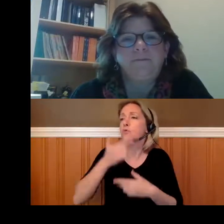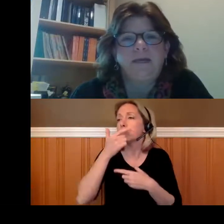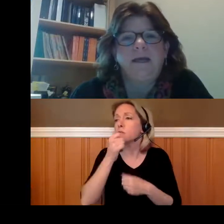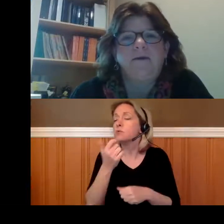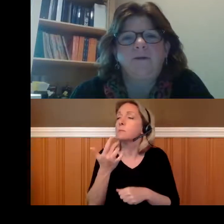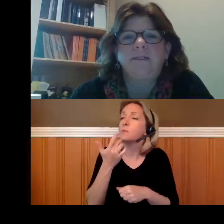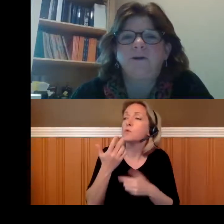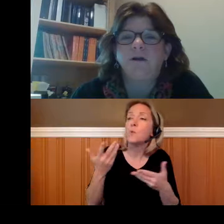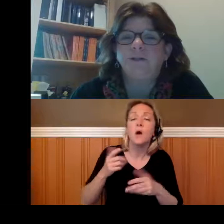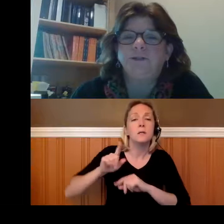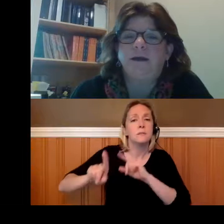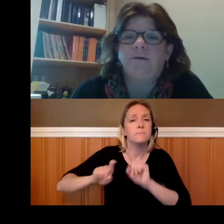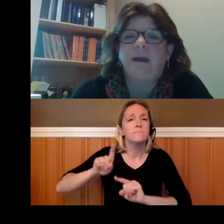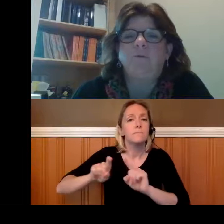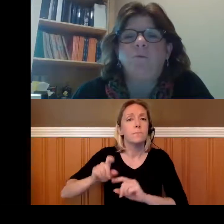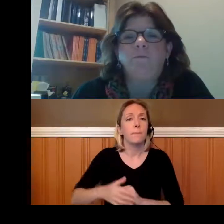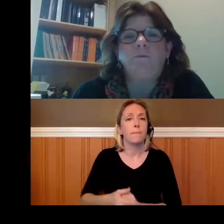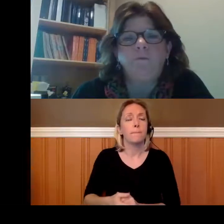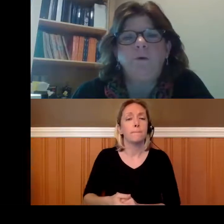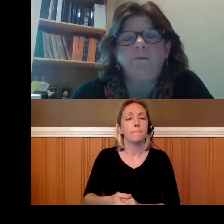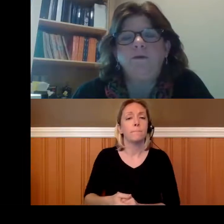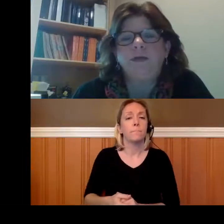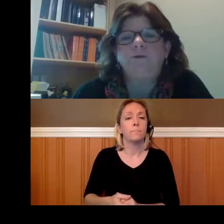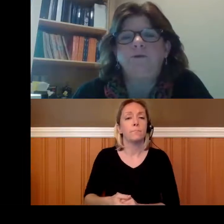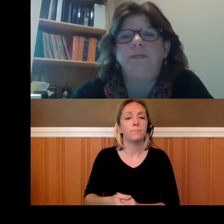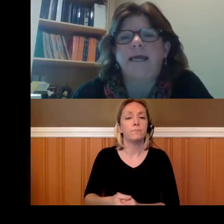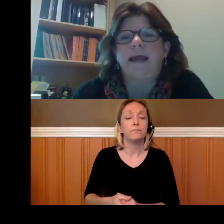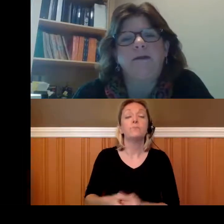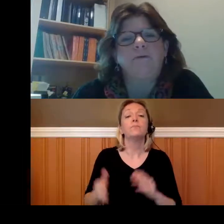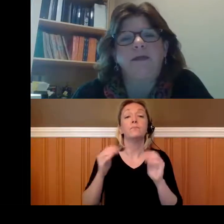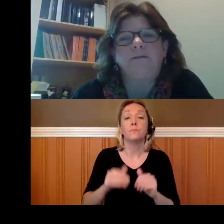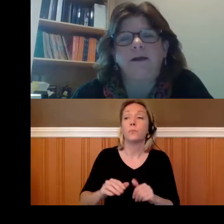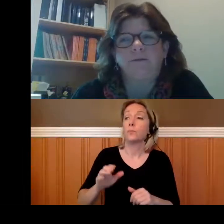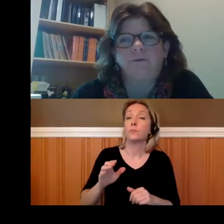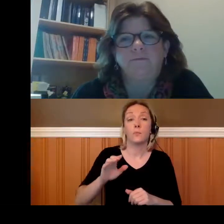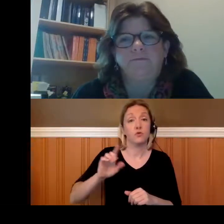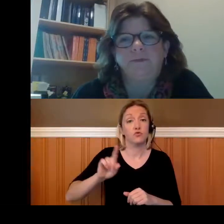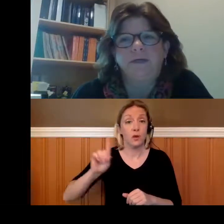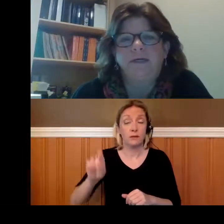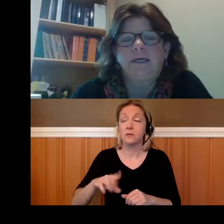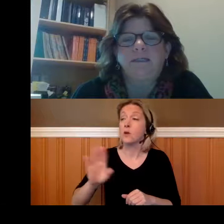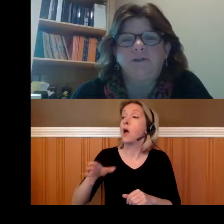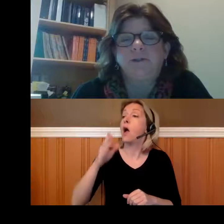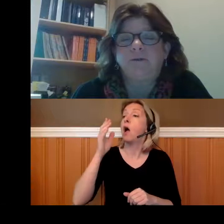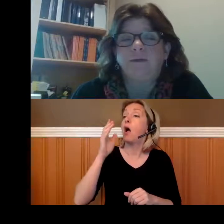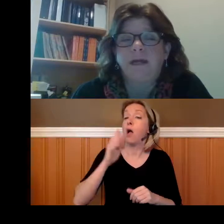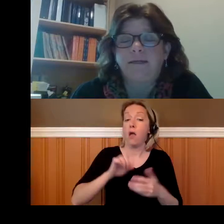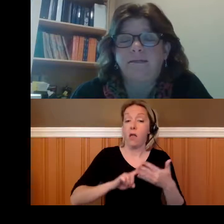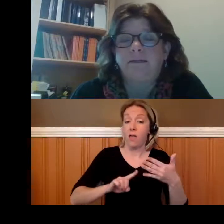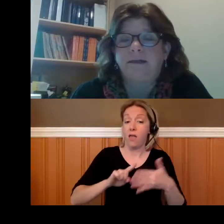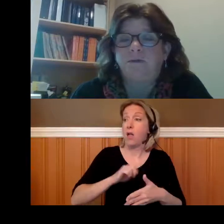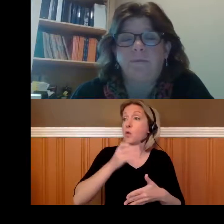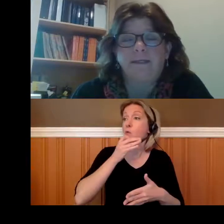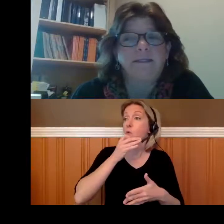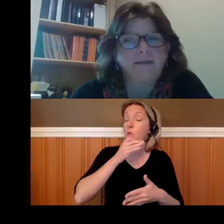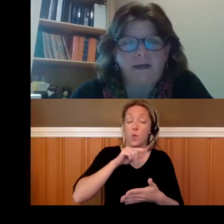You need to talk to your child about what will your child do the day after they leave high school? Does your child realize that school bus isn't